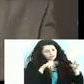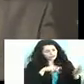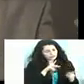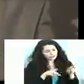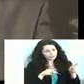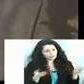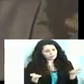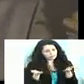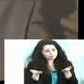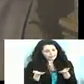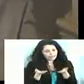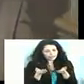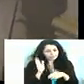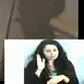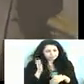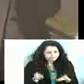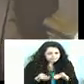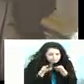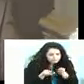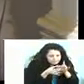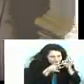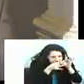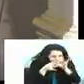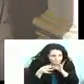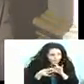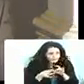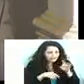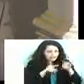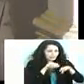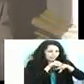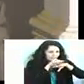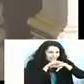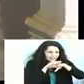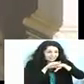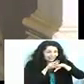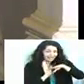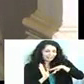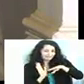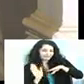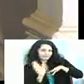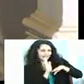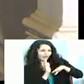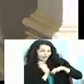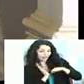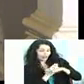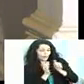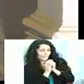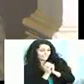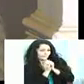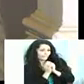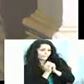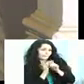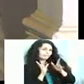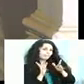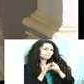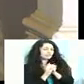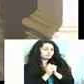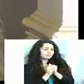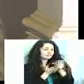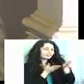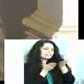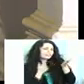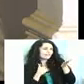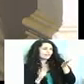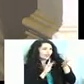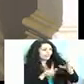bring testimony of just the effect that your ministry has on their lives wherever they are. So please do go visit